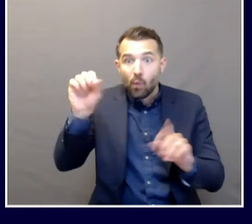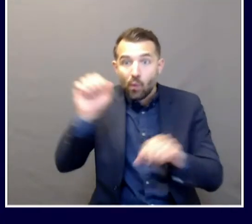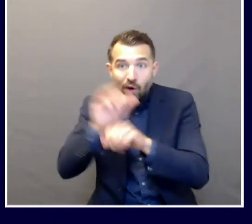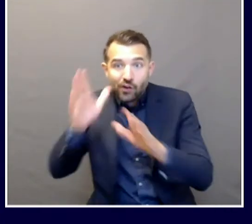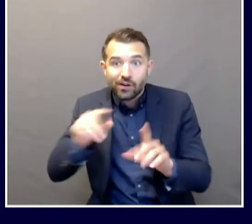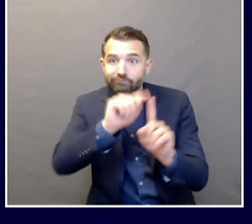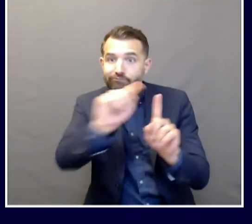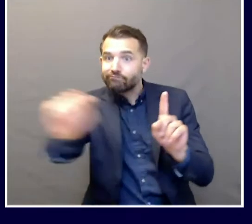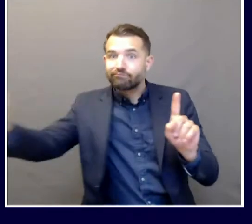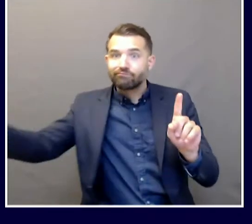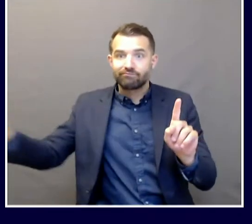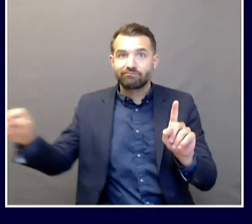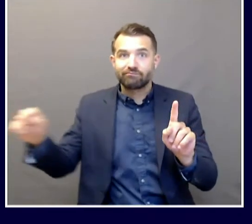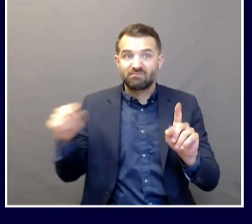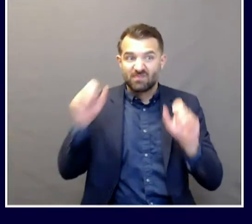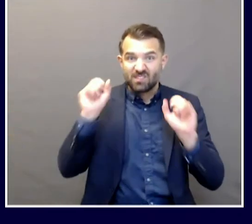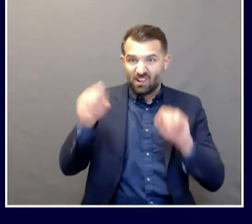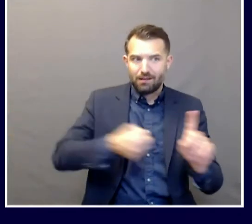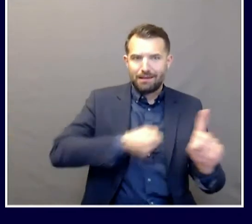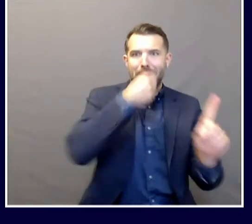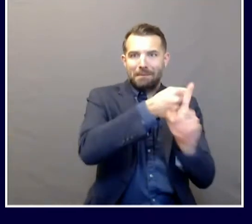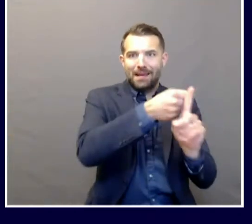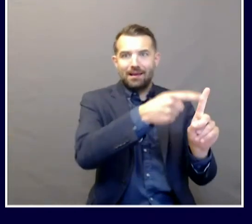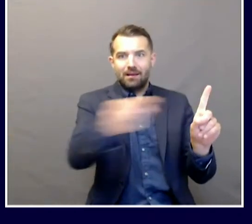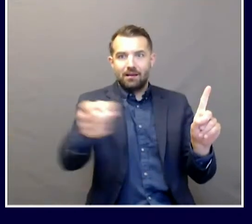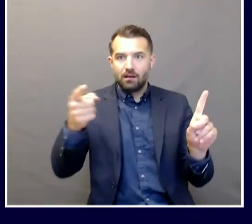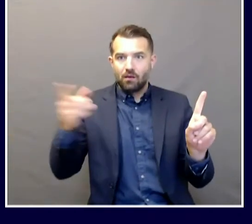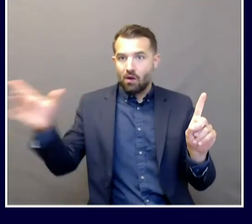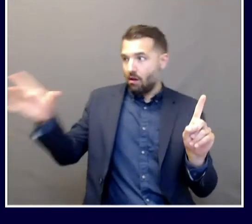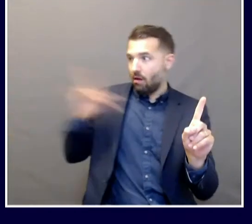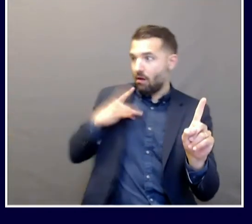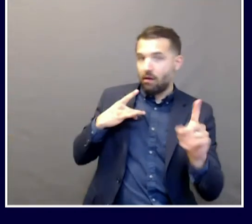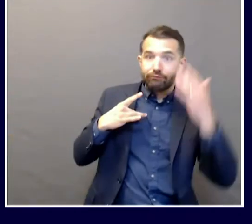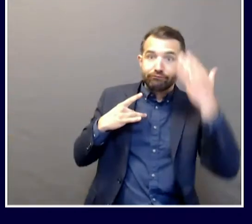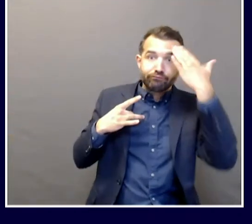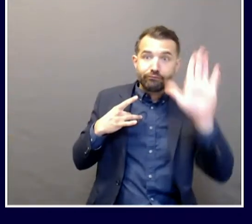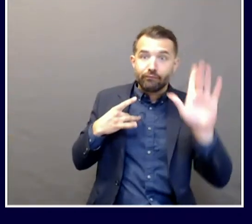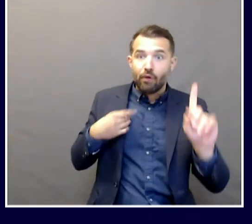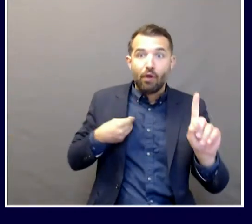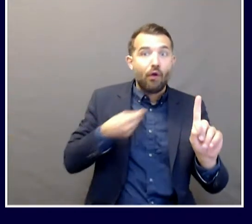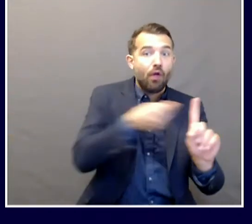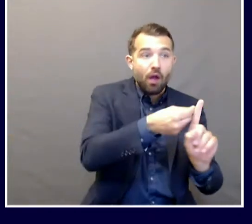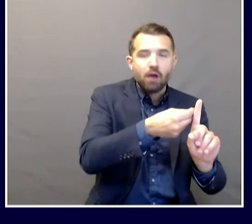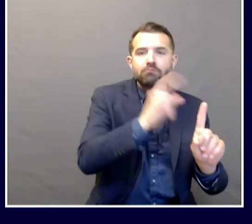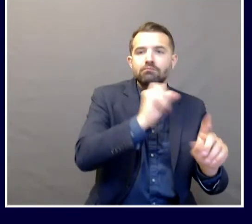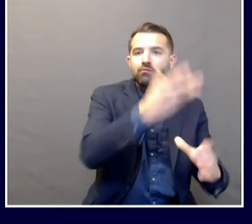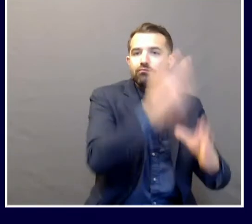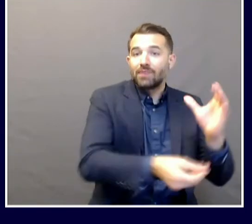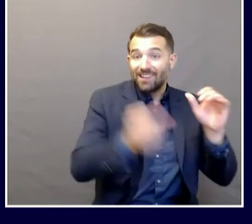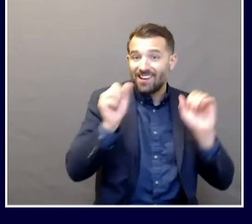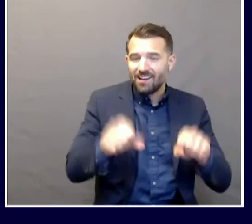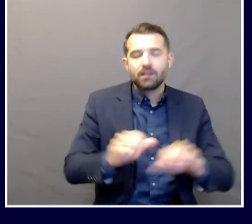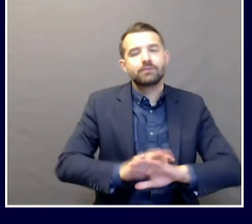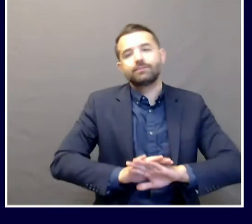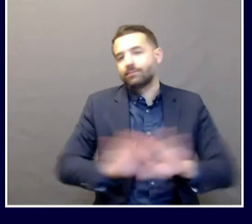you get the COVID-19 vaccine. So that's why I want to take a minute today to urge those who are in their